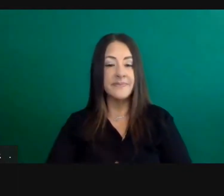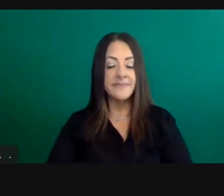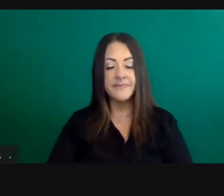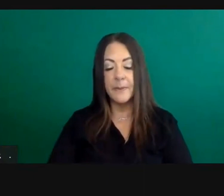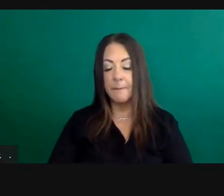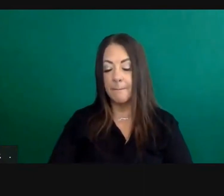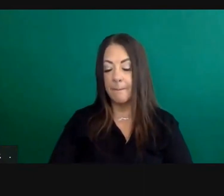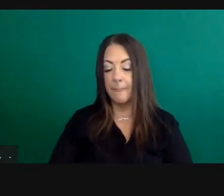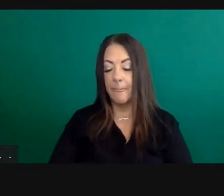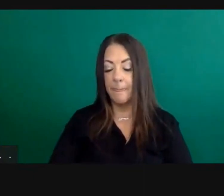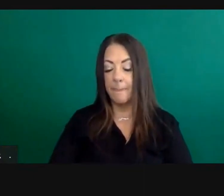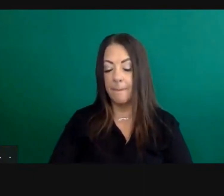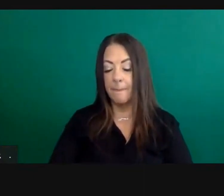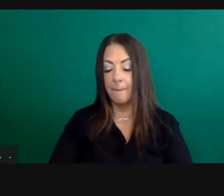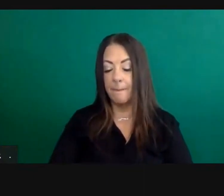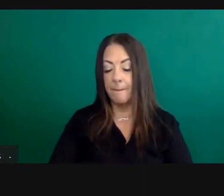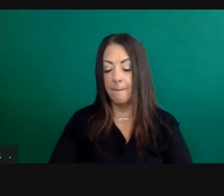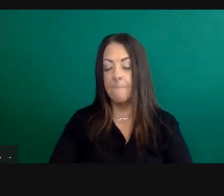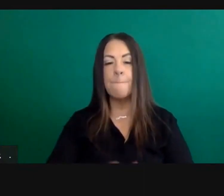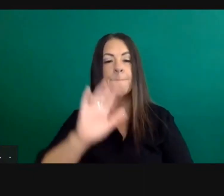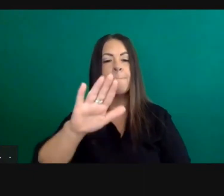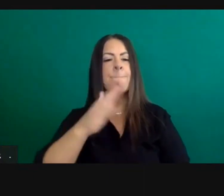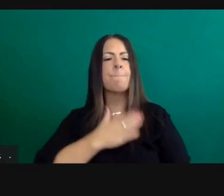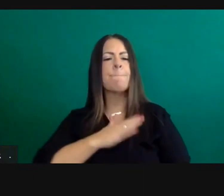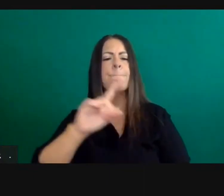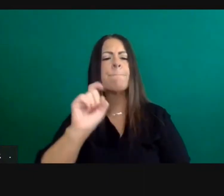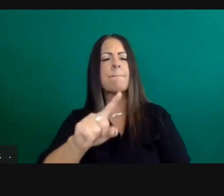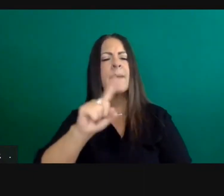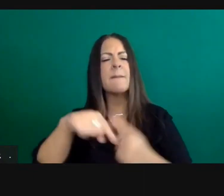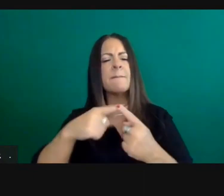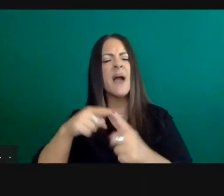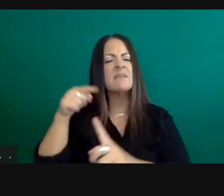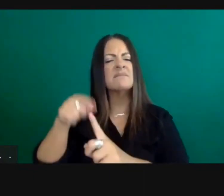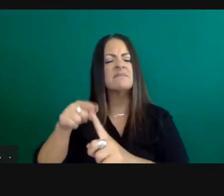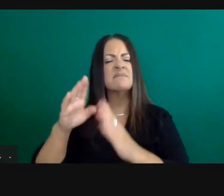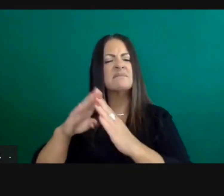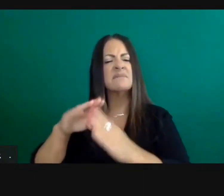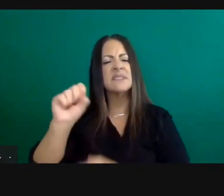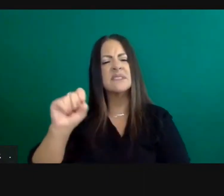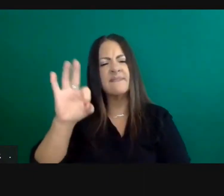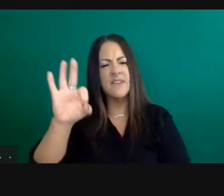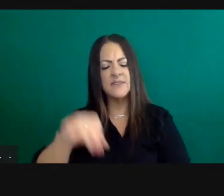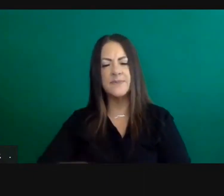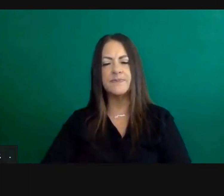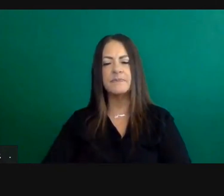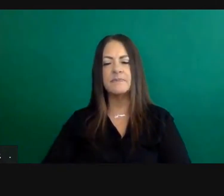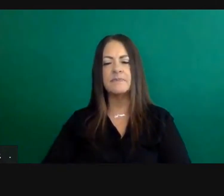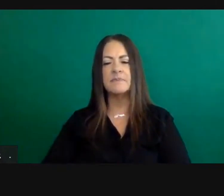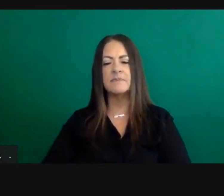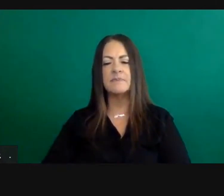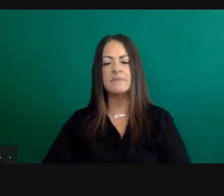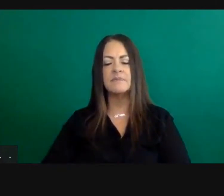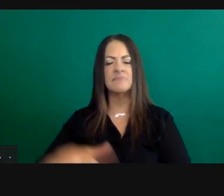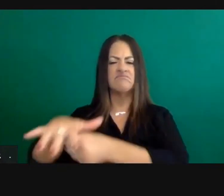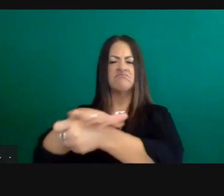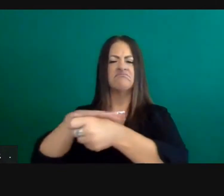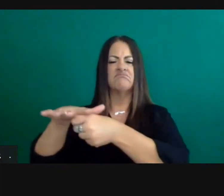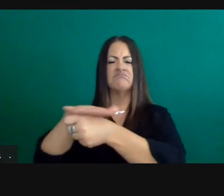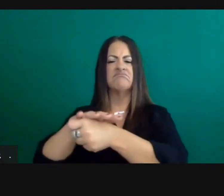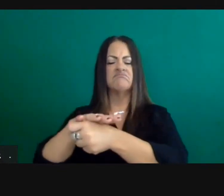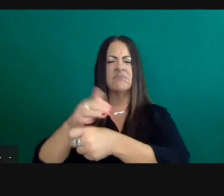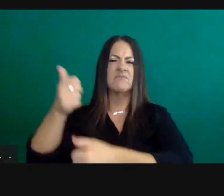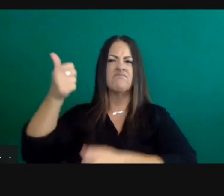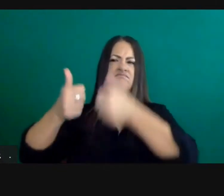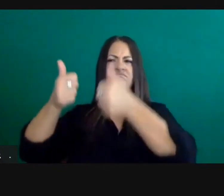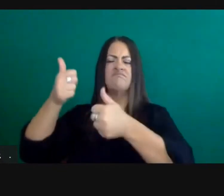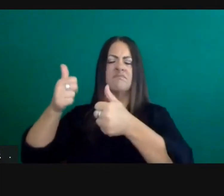Hi, my question is about San Francisco. I know a lot of officials locally had expressed confidence that the city would